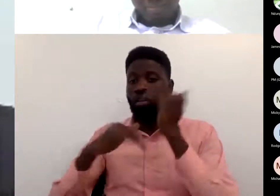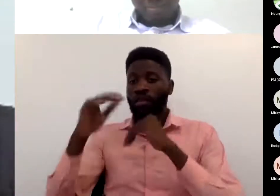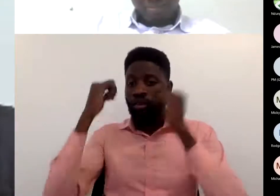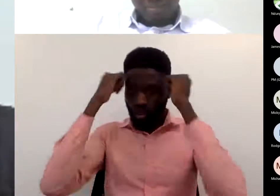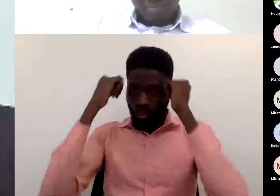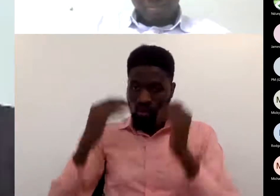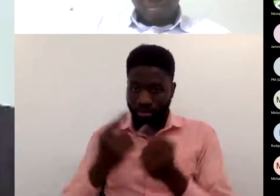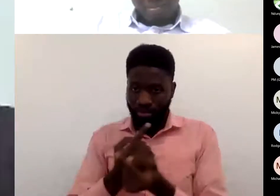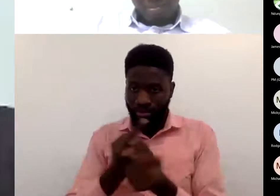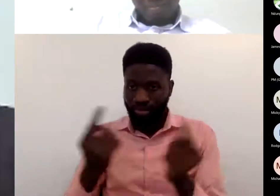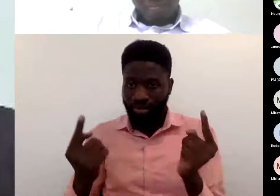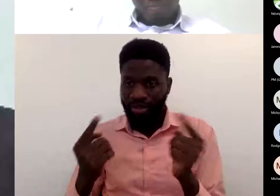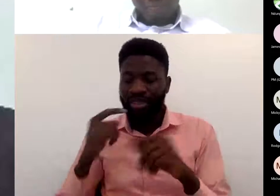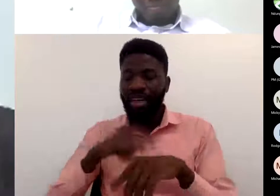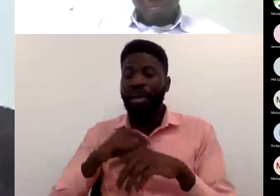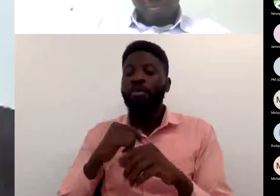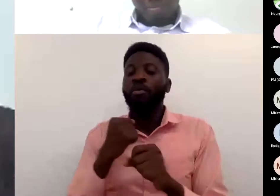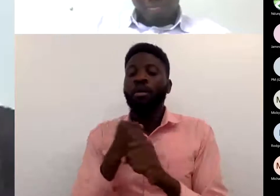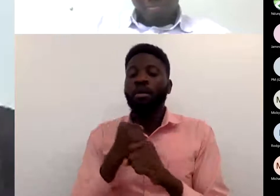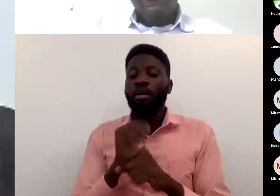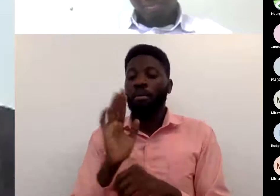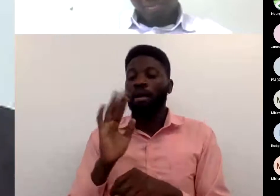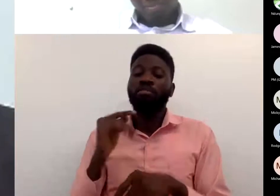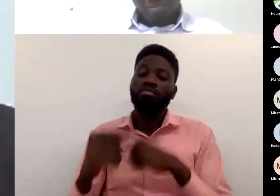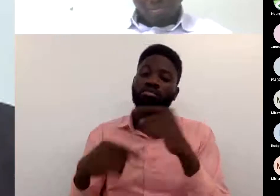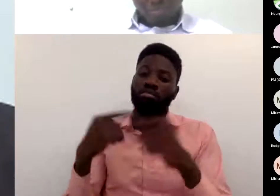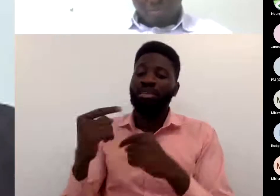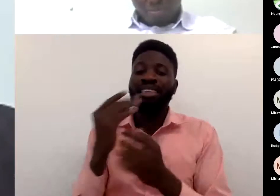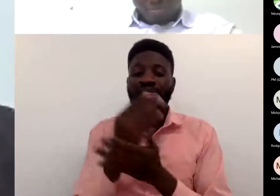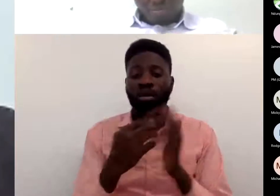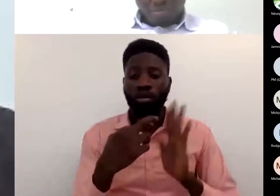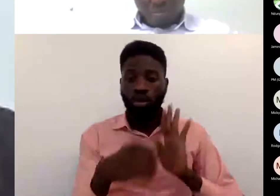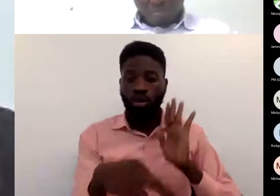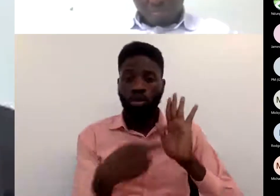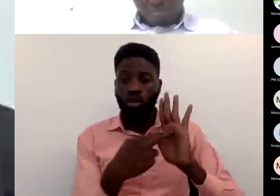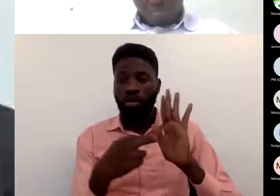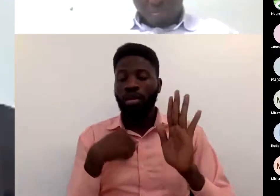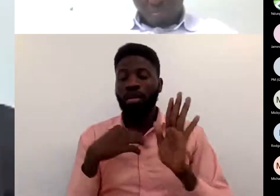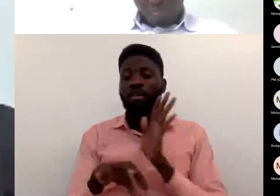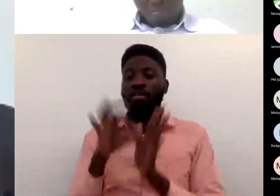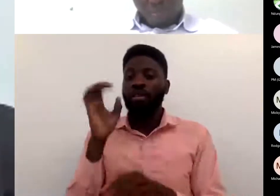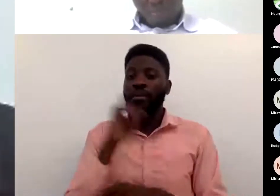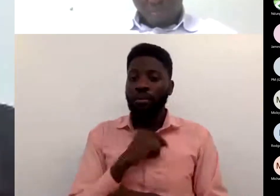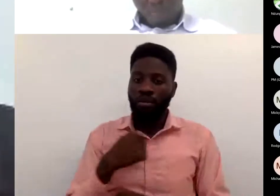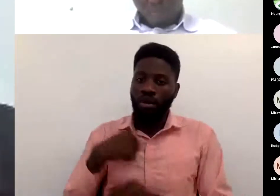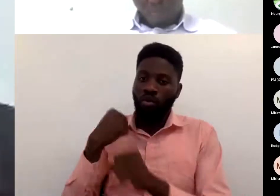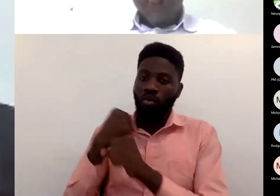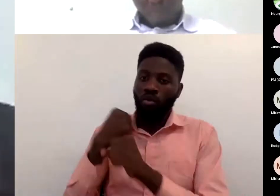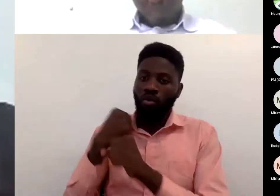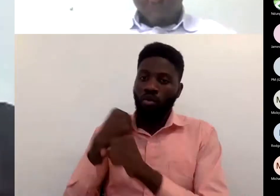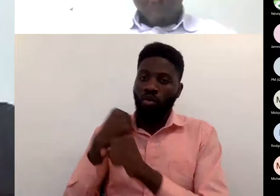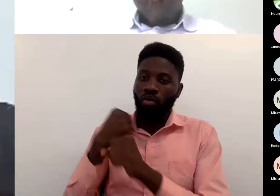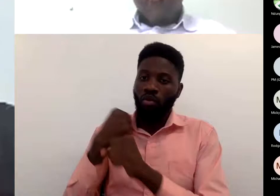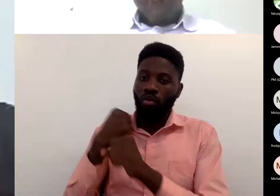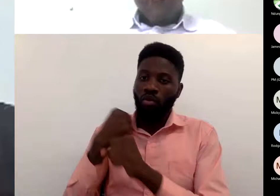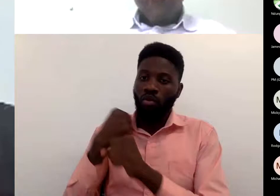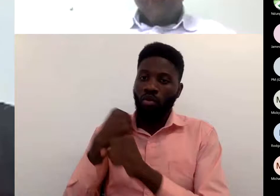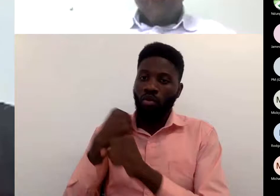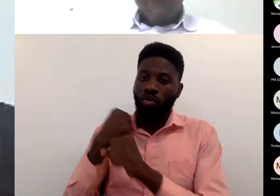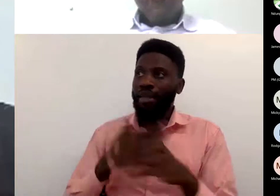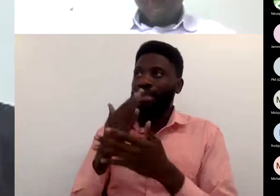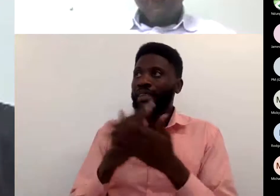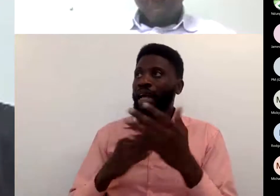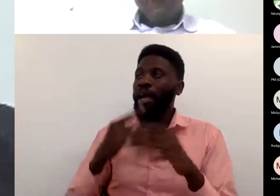as you go through your career. Some of the roles that I have found or that I have signed up for in my time sometimes